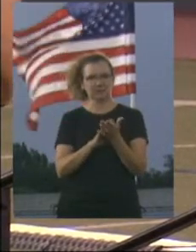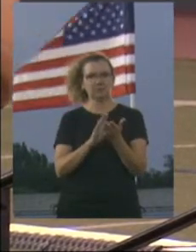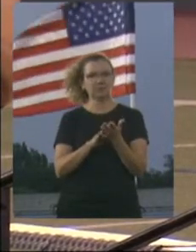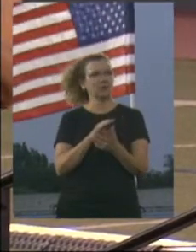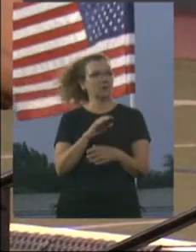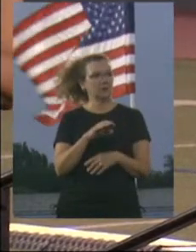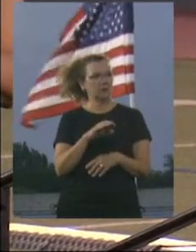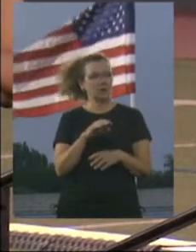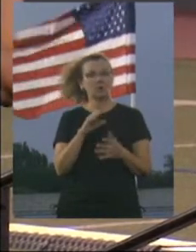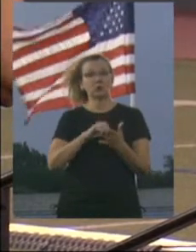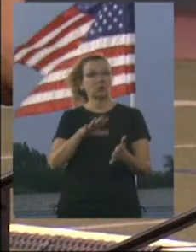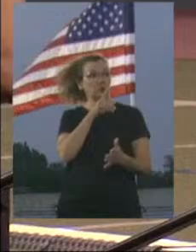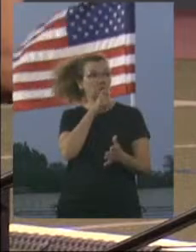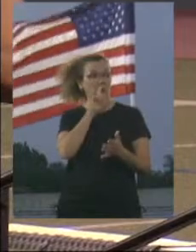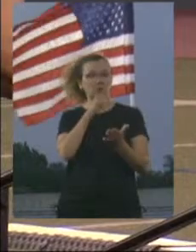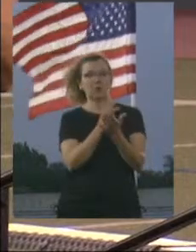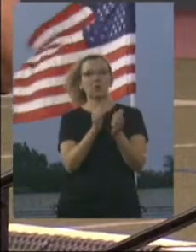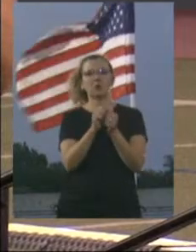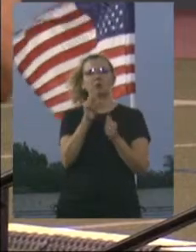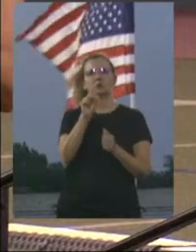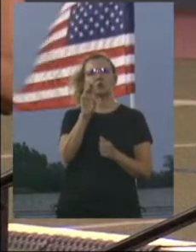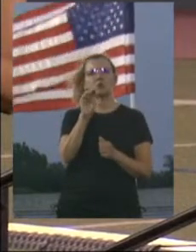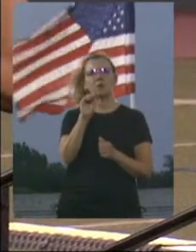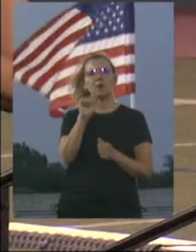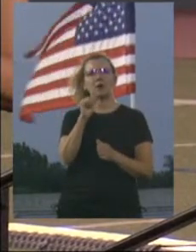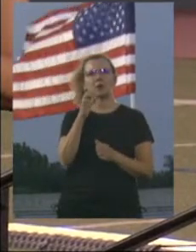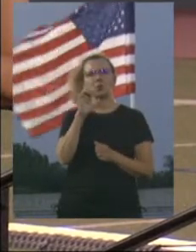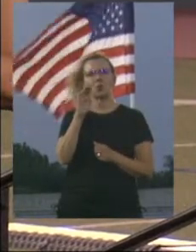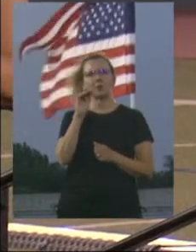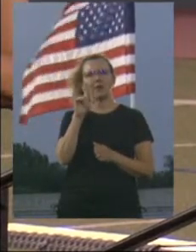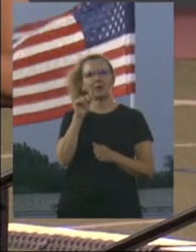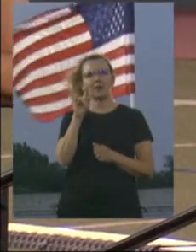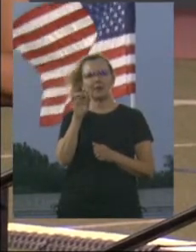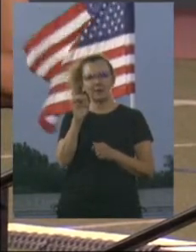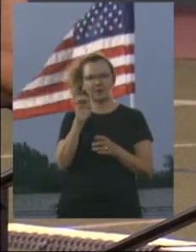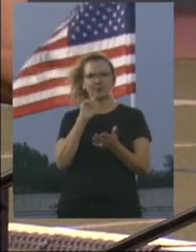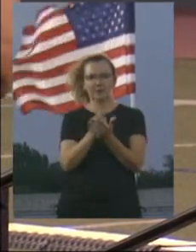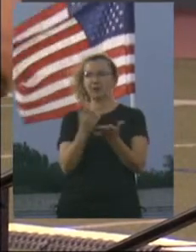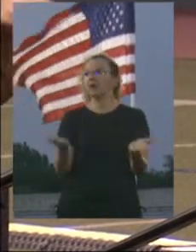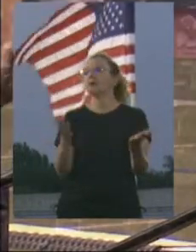who are graduating the summa cum laude designation, please stand.